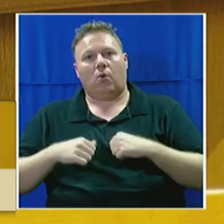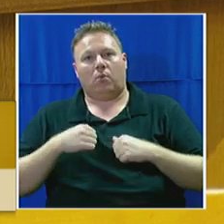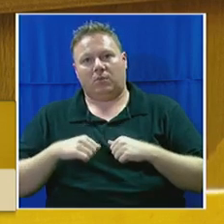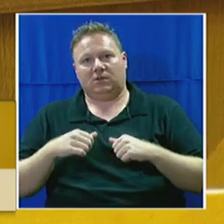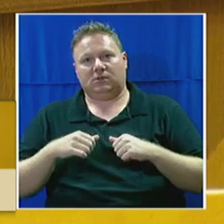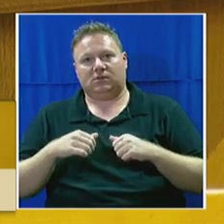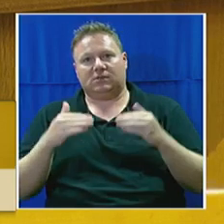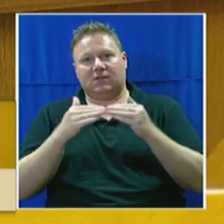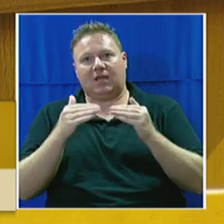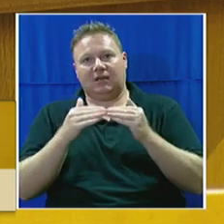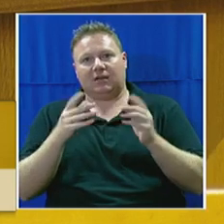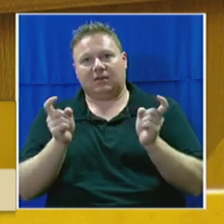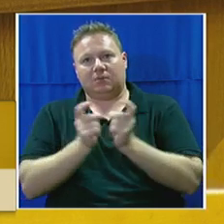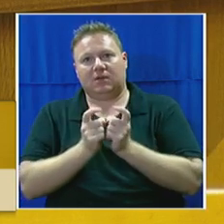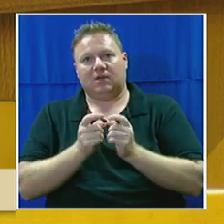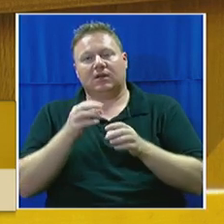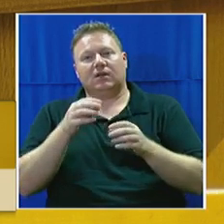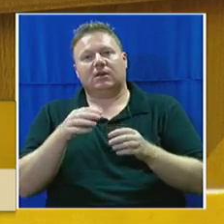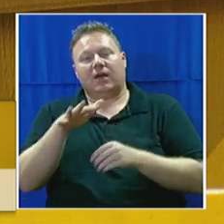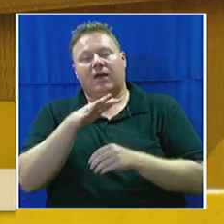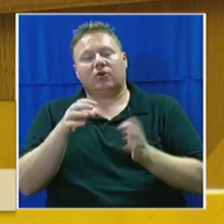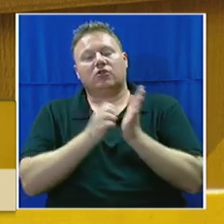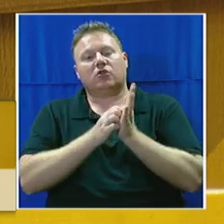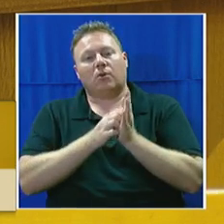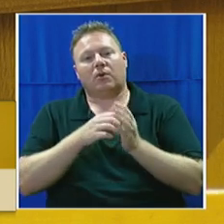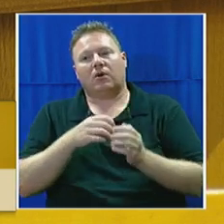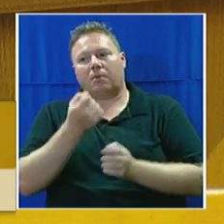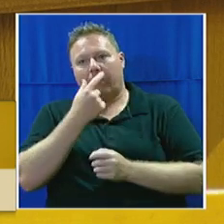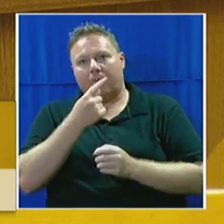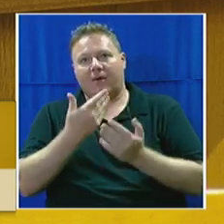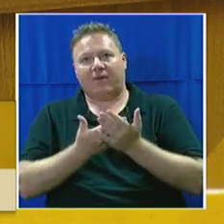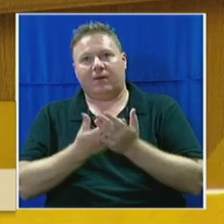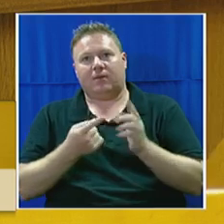in areas such as drug availability and